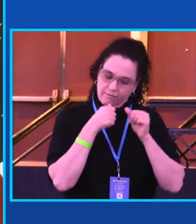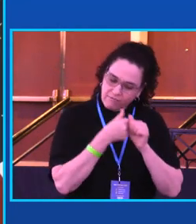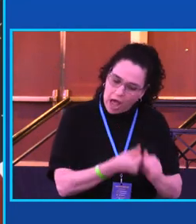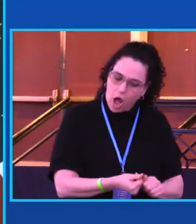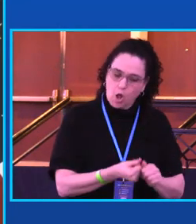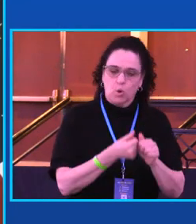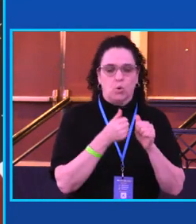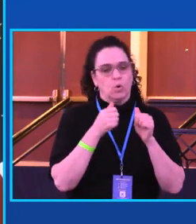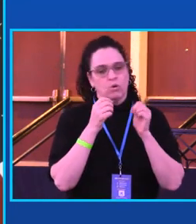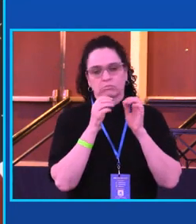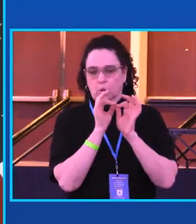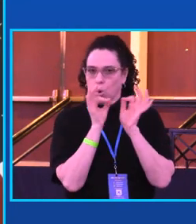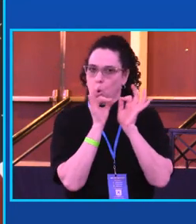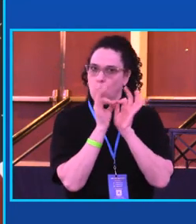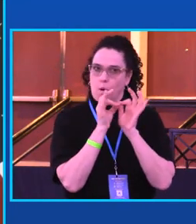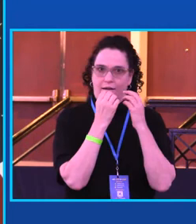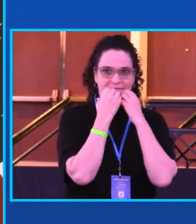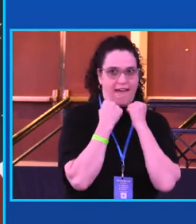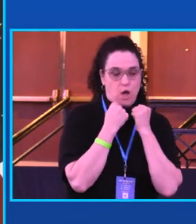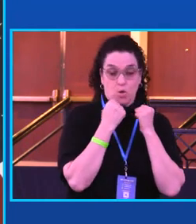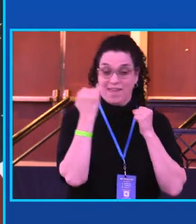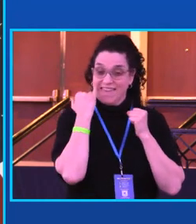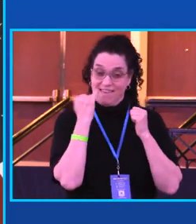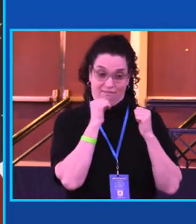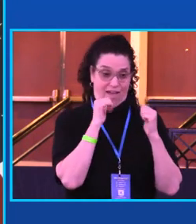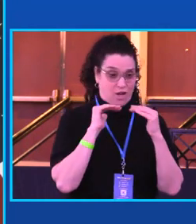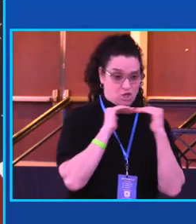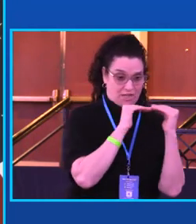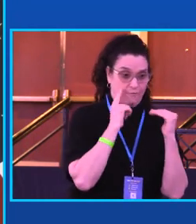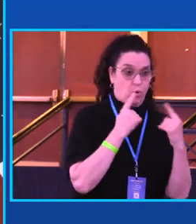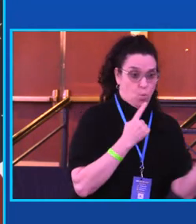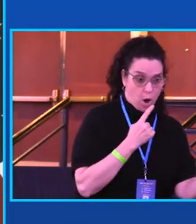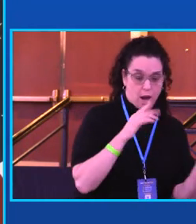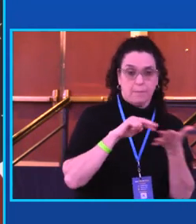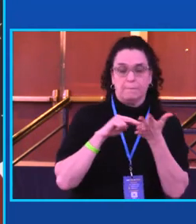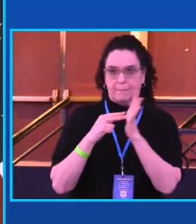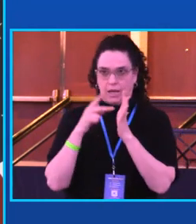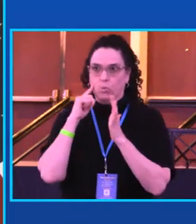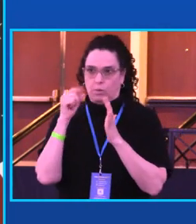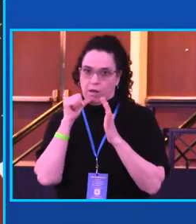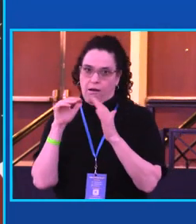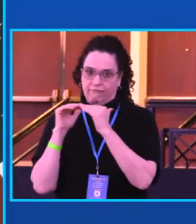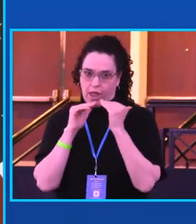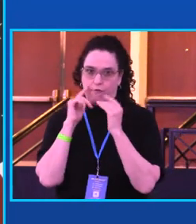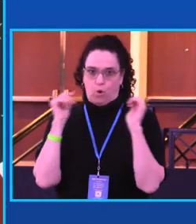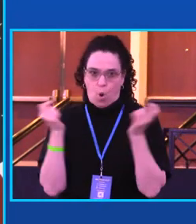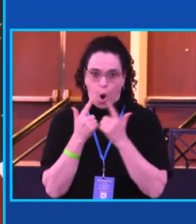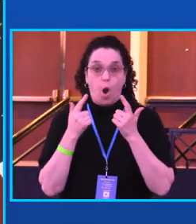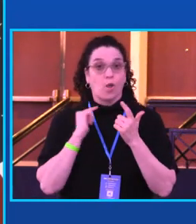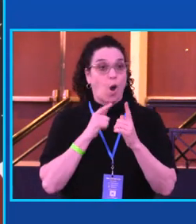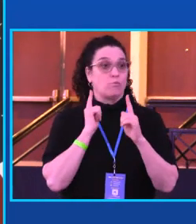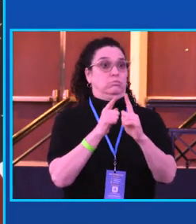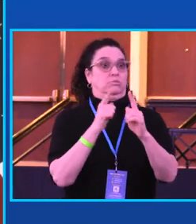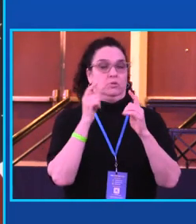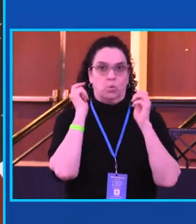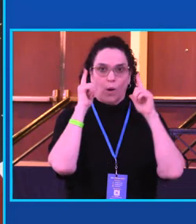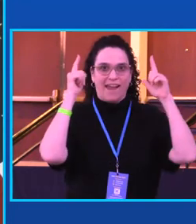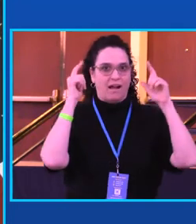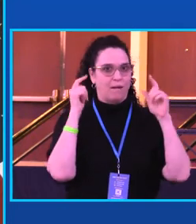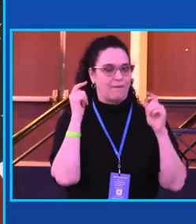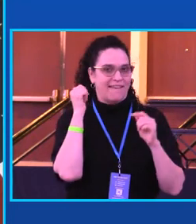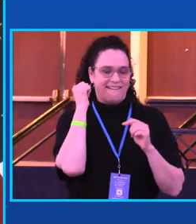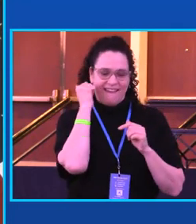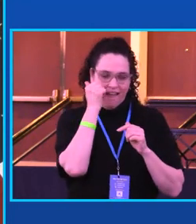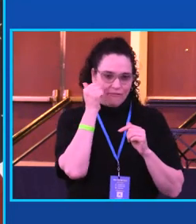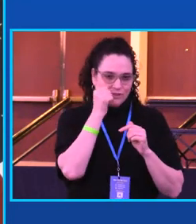is an injustice to us all. We can never lose sight of that truth. Our mission is to wake up every single day with a refreshed heart,